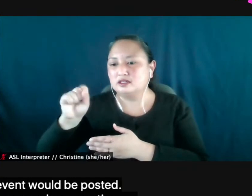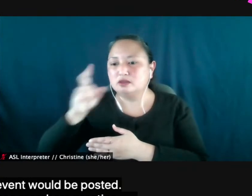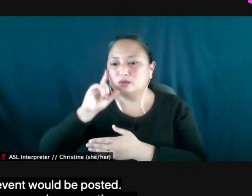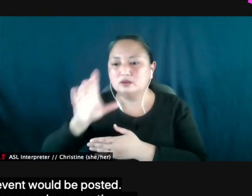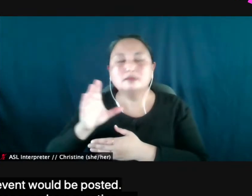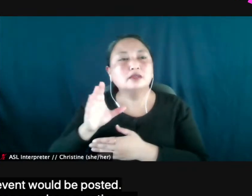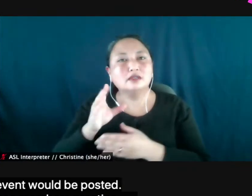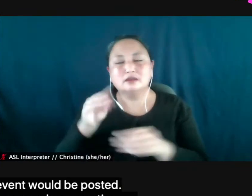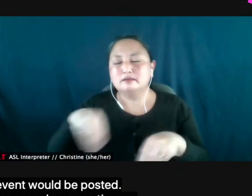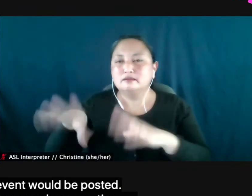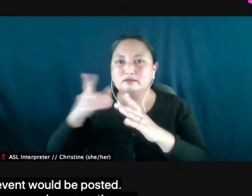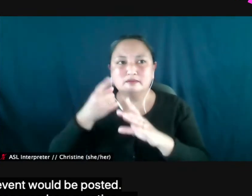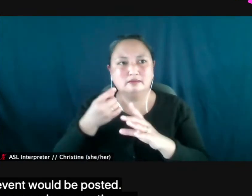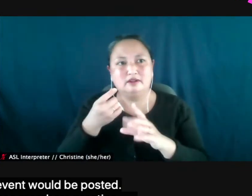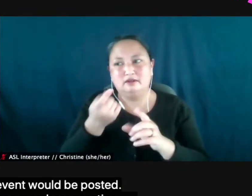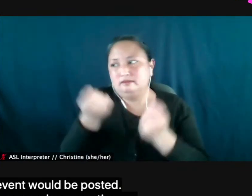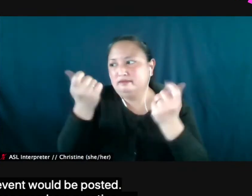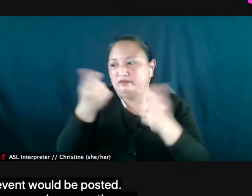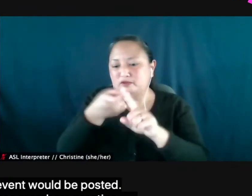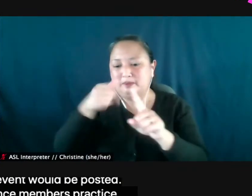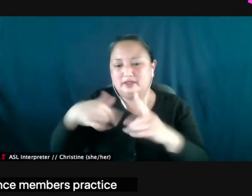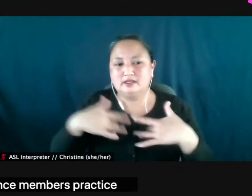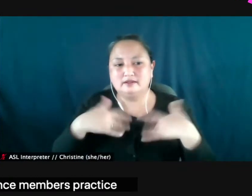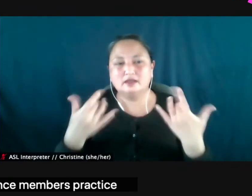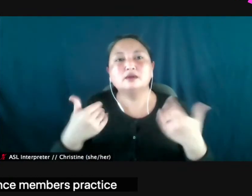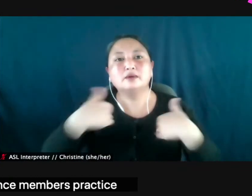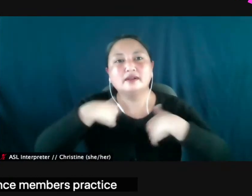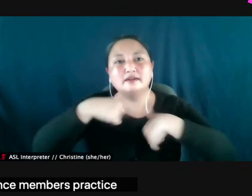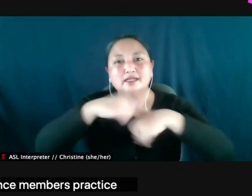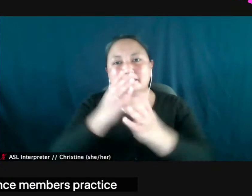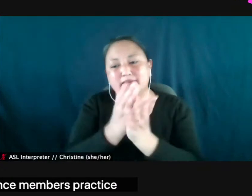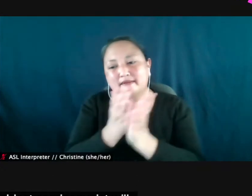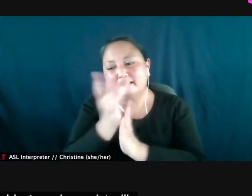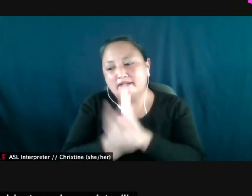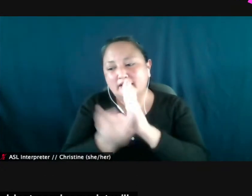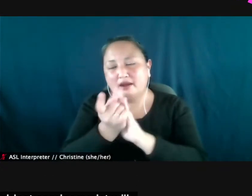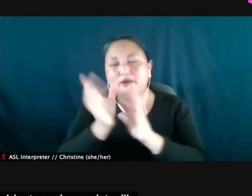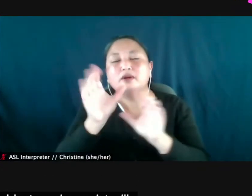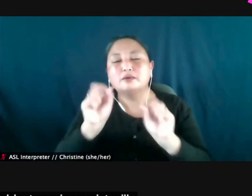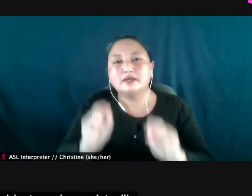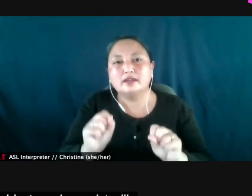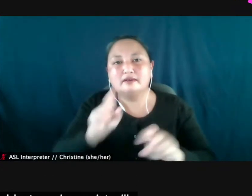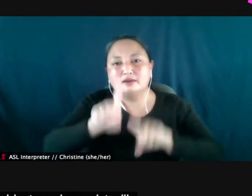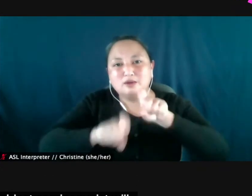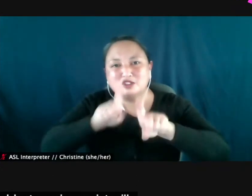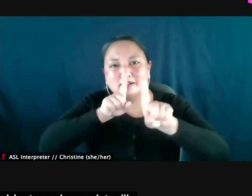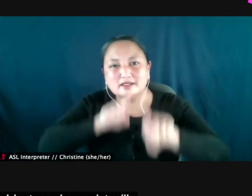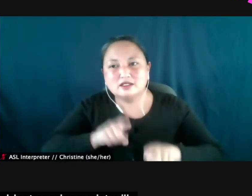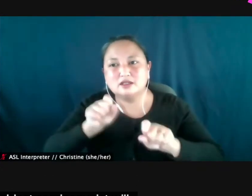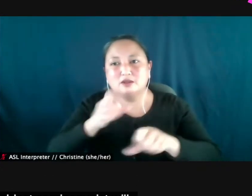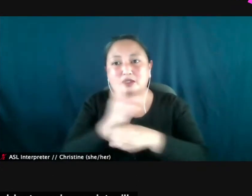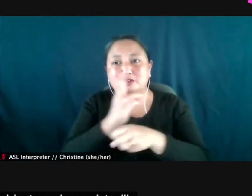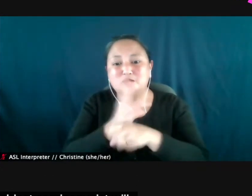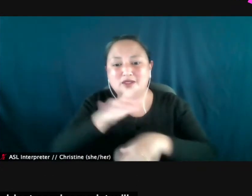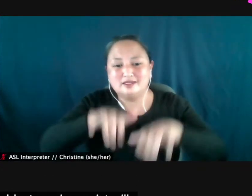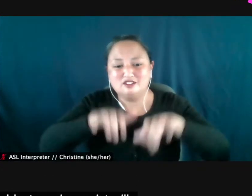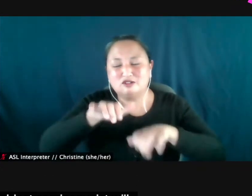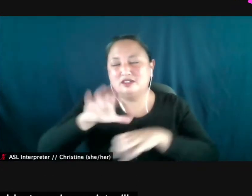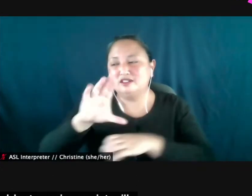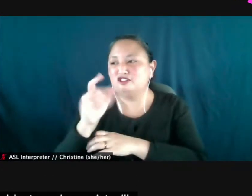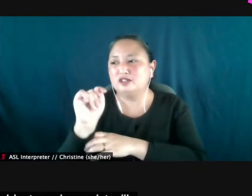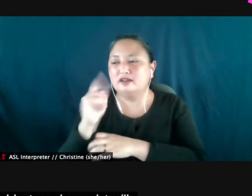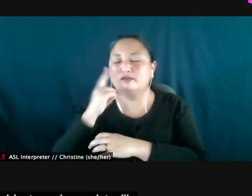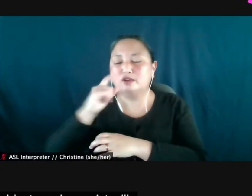event. We have time for audience Q&A at the end of the hour. You can ask your questions via the Q&A function at the bottom of your